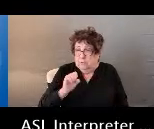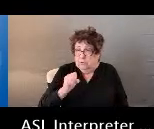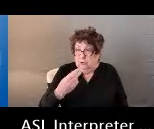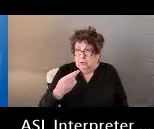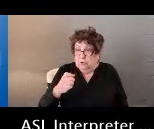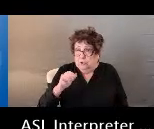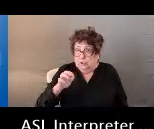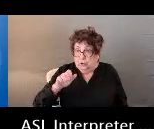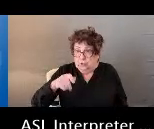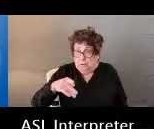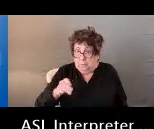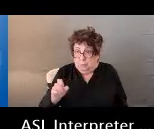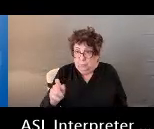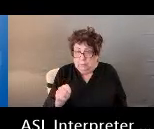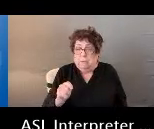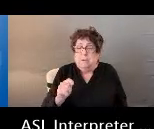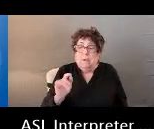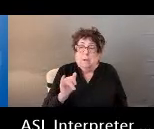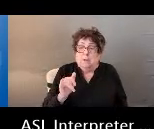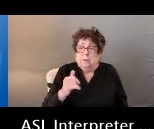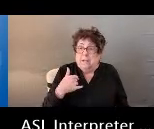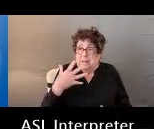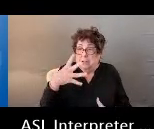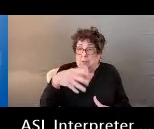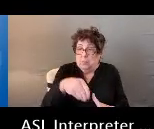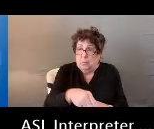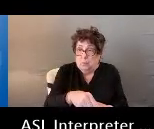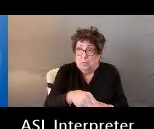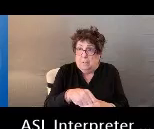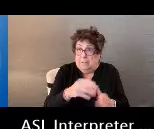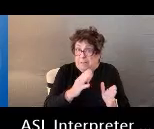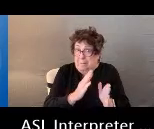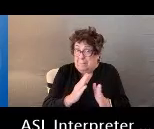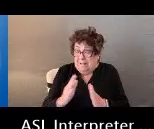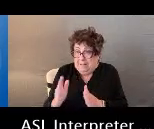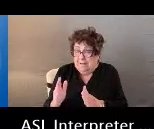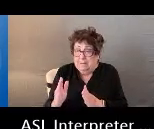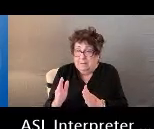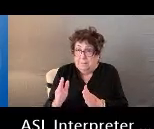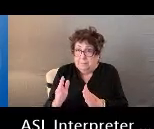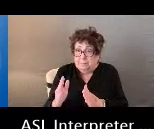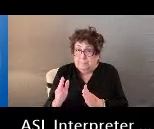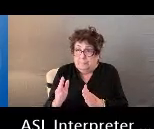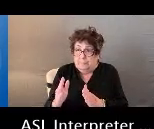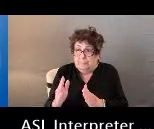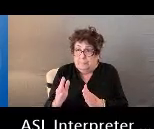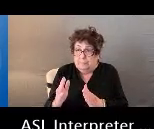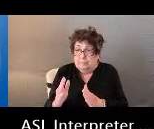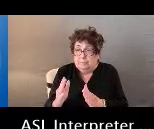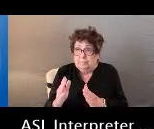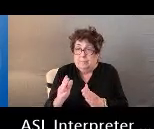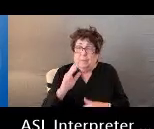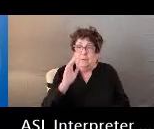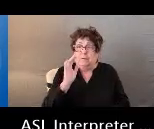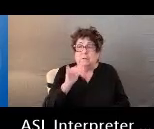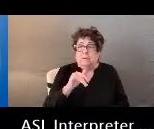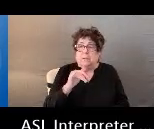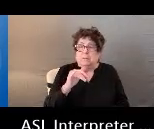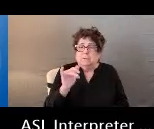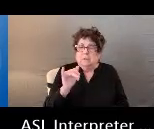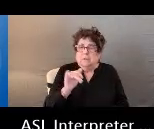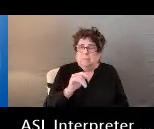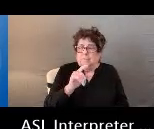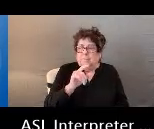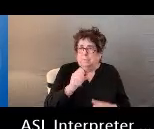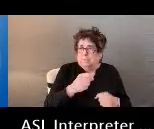the plan, and pretty much that was kind of like the from 2020